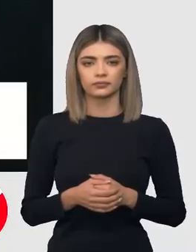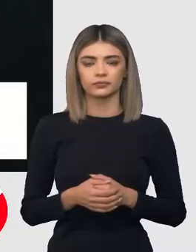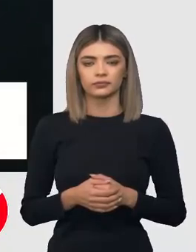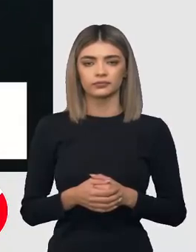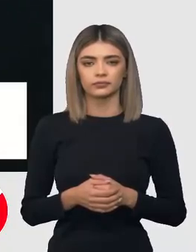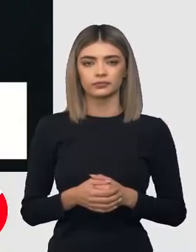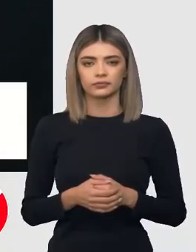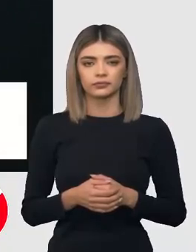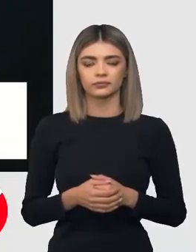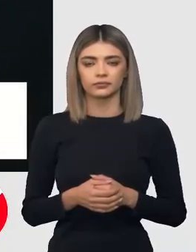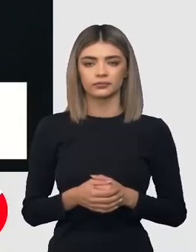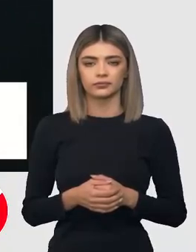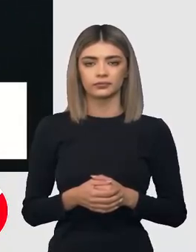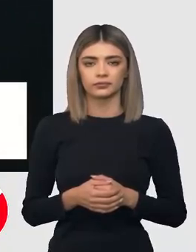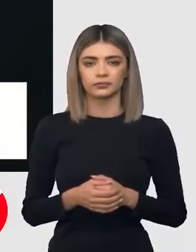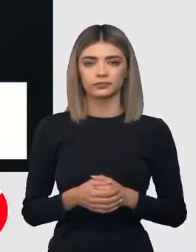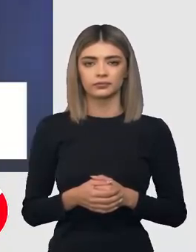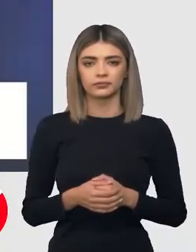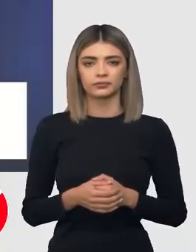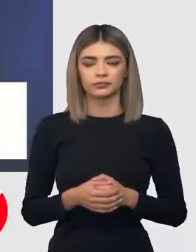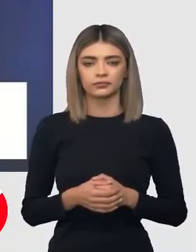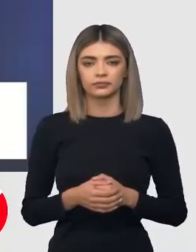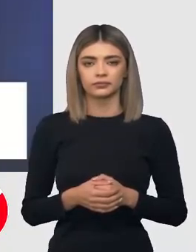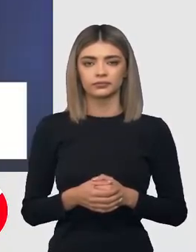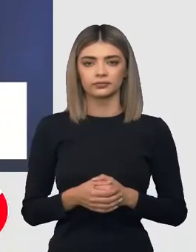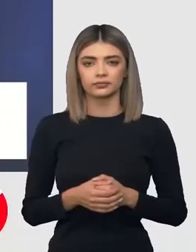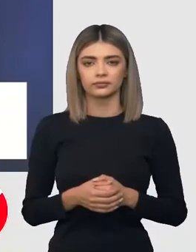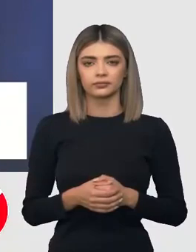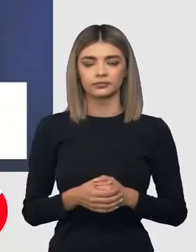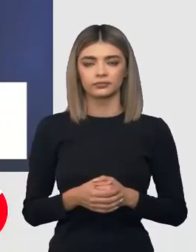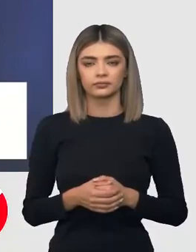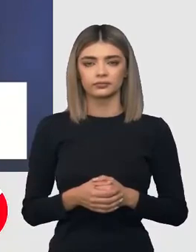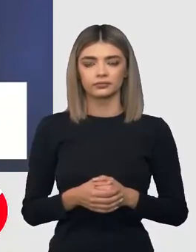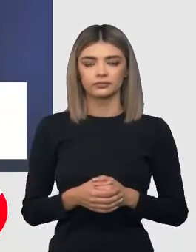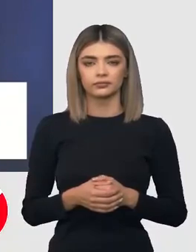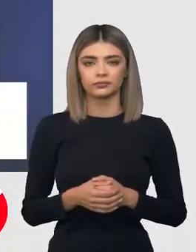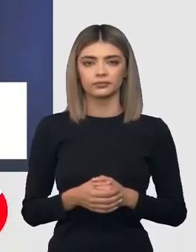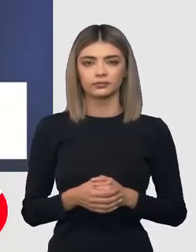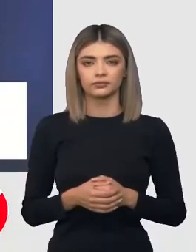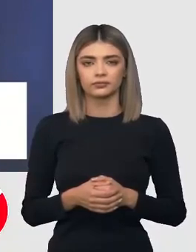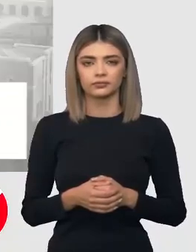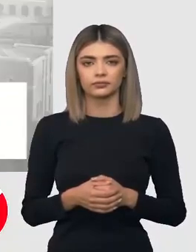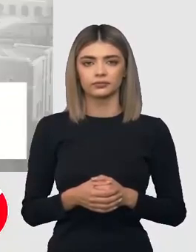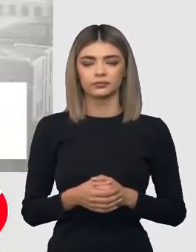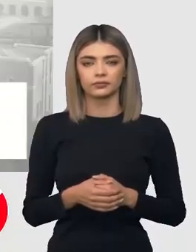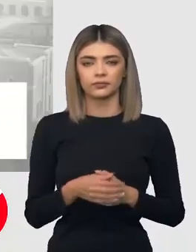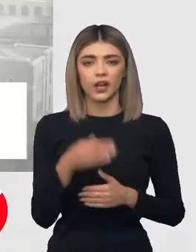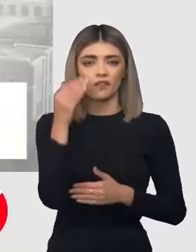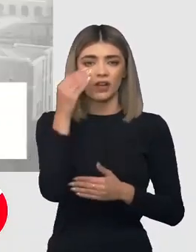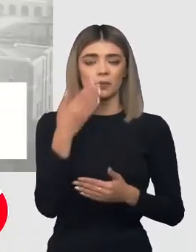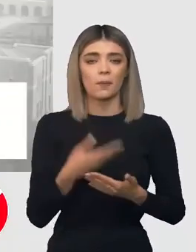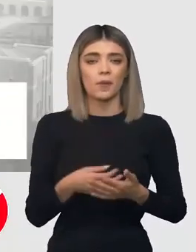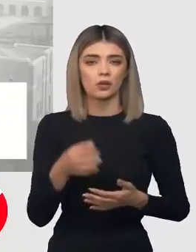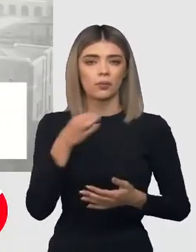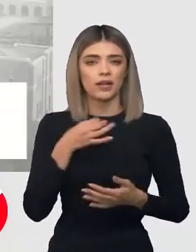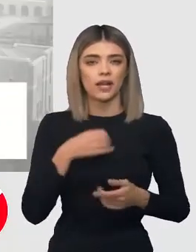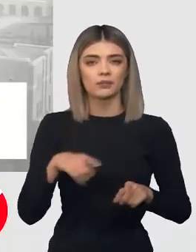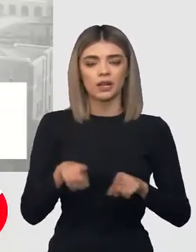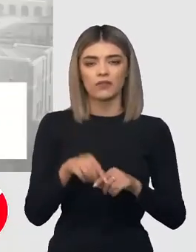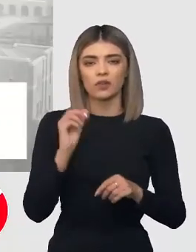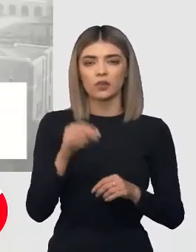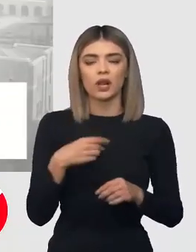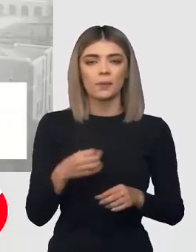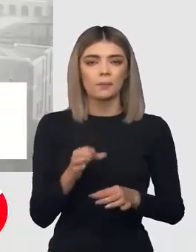immunotherapy to that pleural space is a very attractive way to treat this disease. Fabricile de medicamente